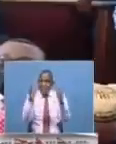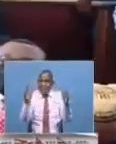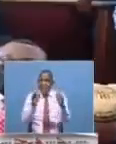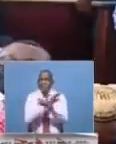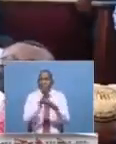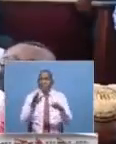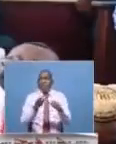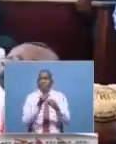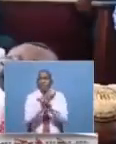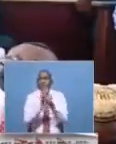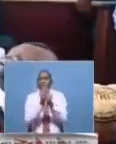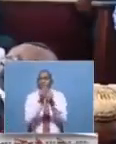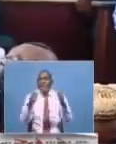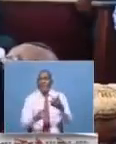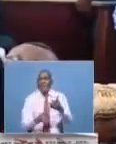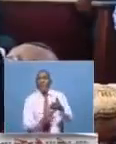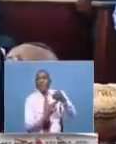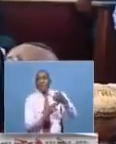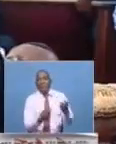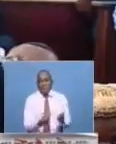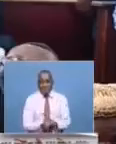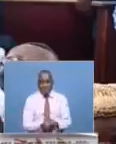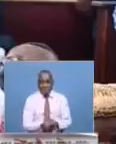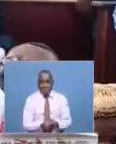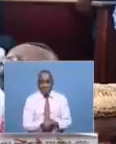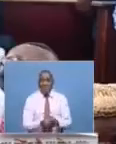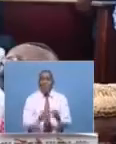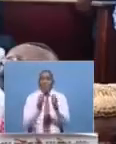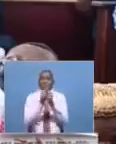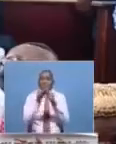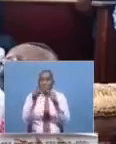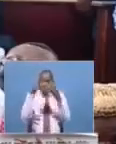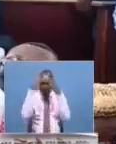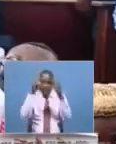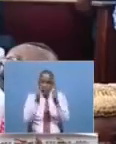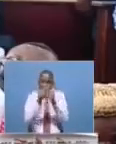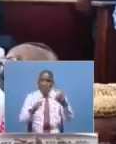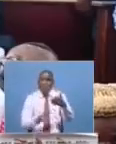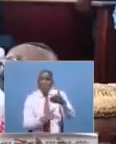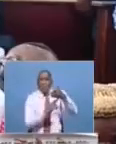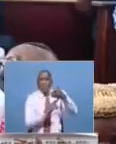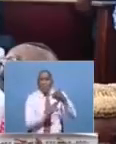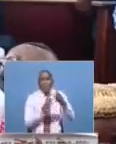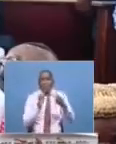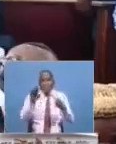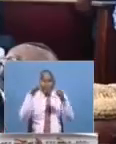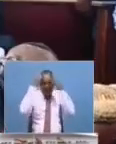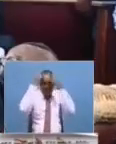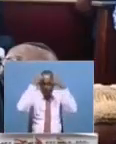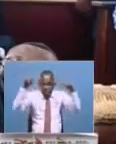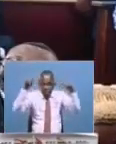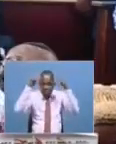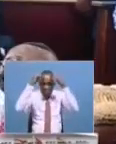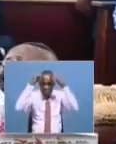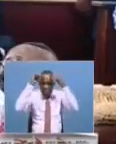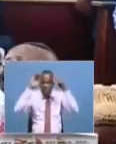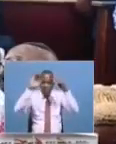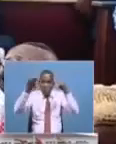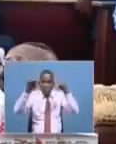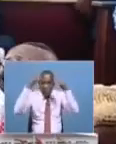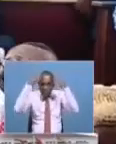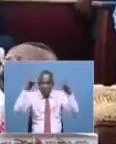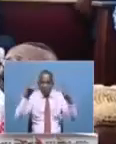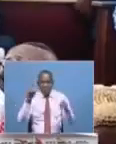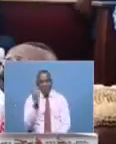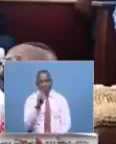section, and that decision is per incuriam. And my lords,